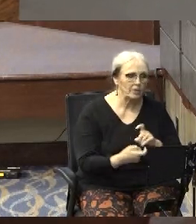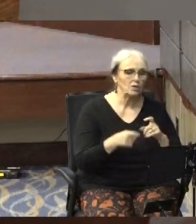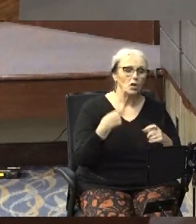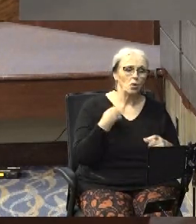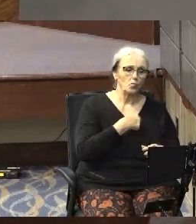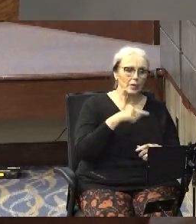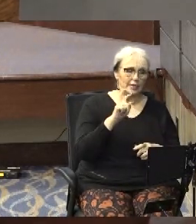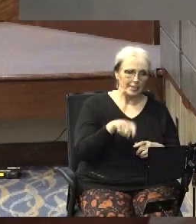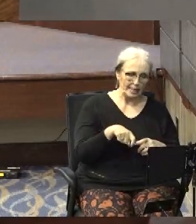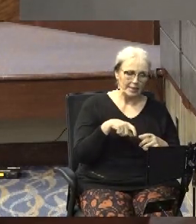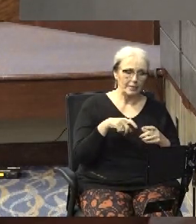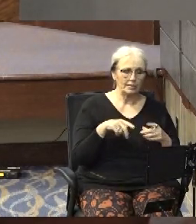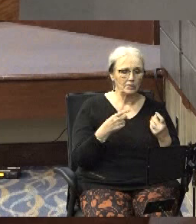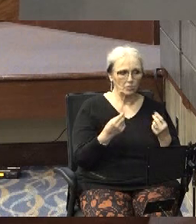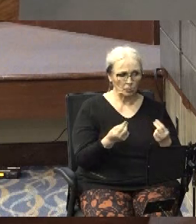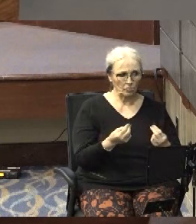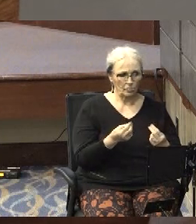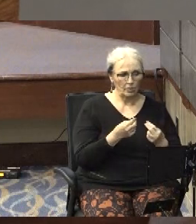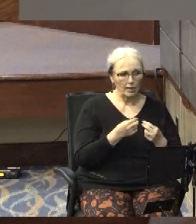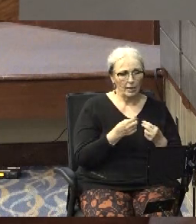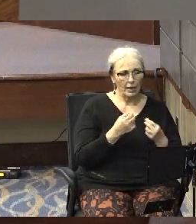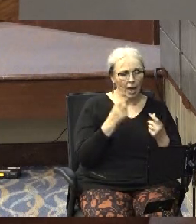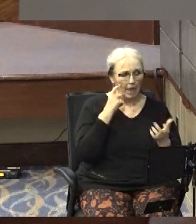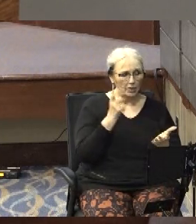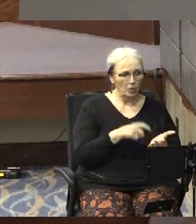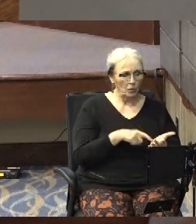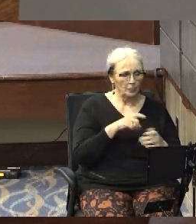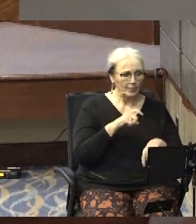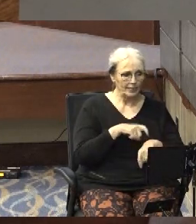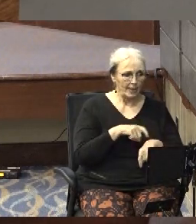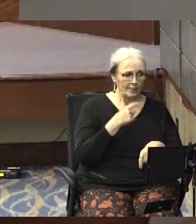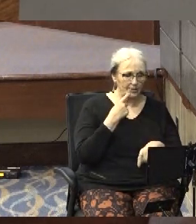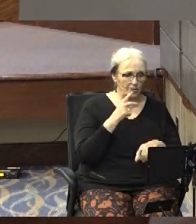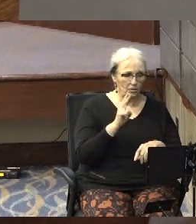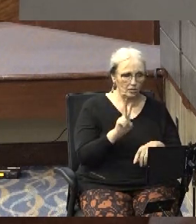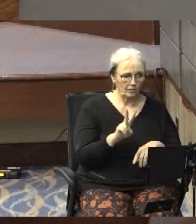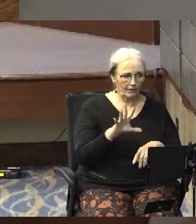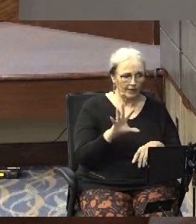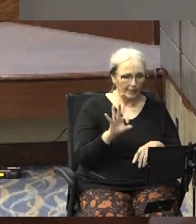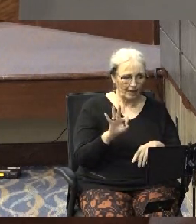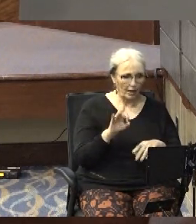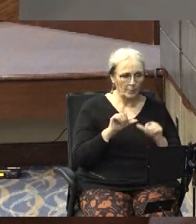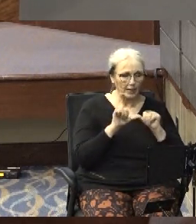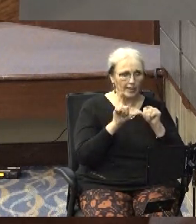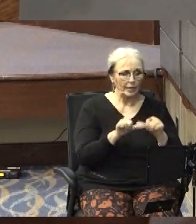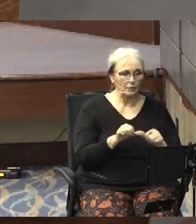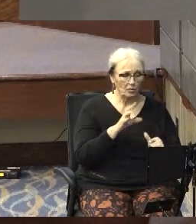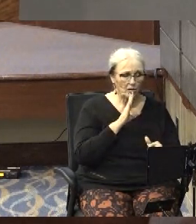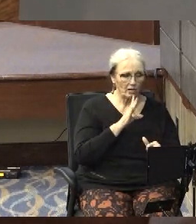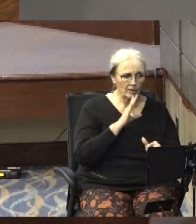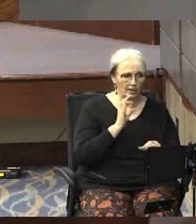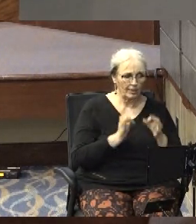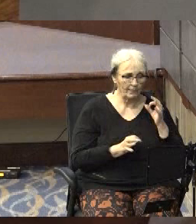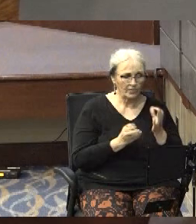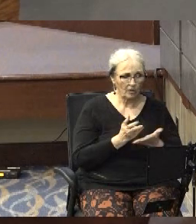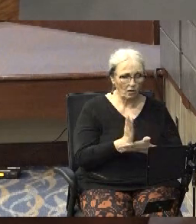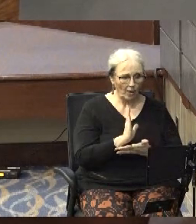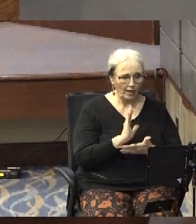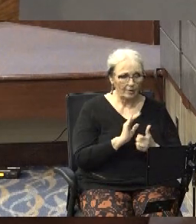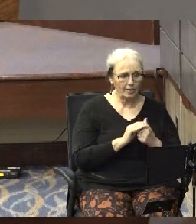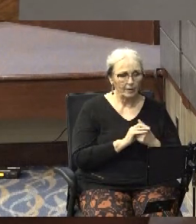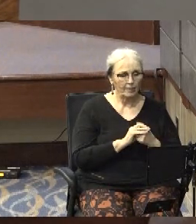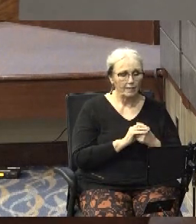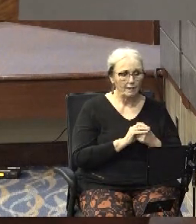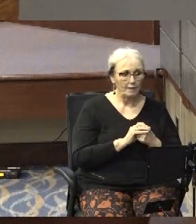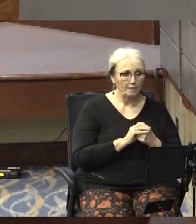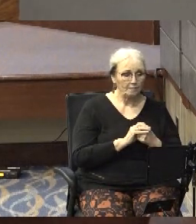take. So I'm noticing my time, my clock's still 2:59. I'm going to keep on going if it's okay with you guys.